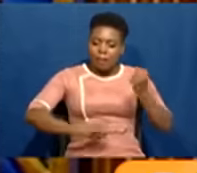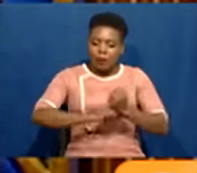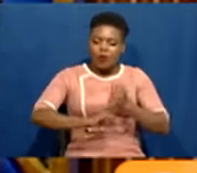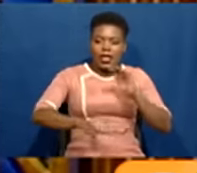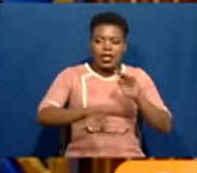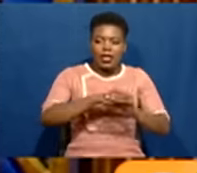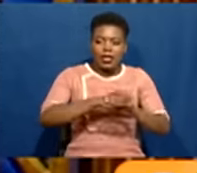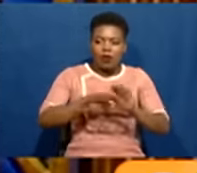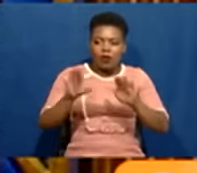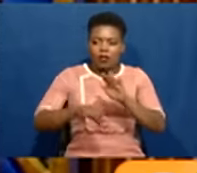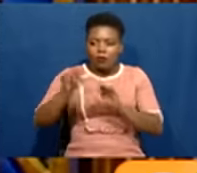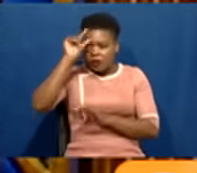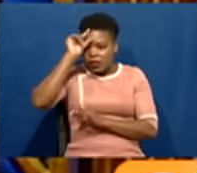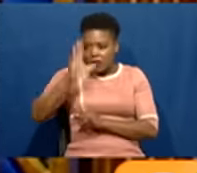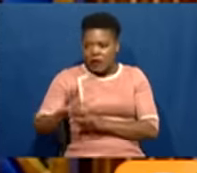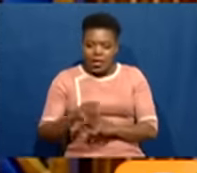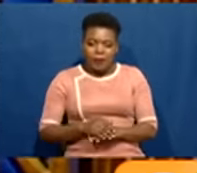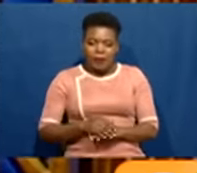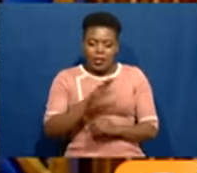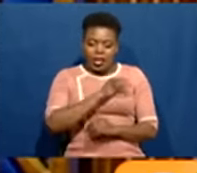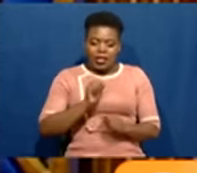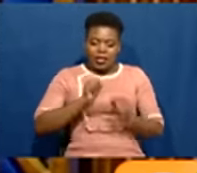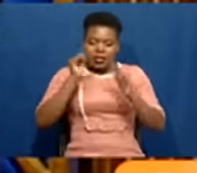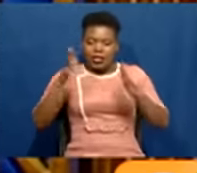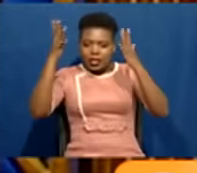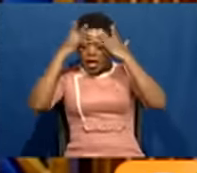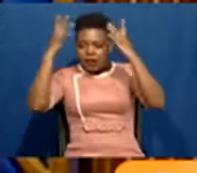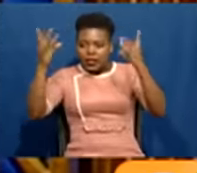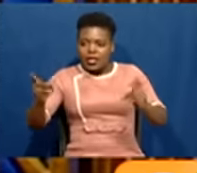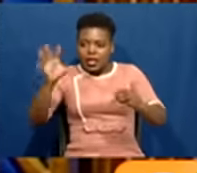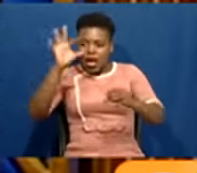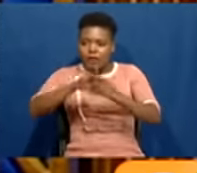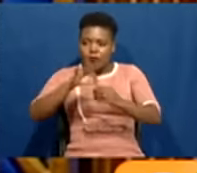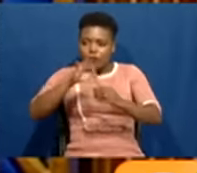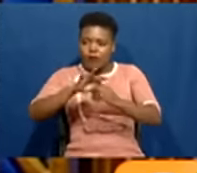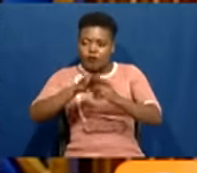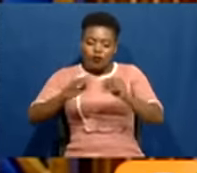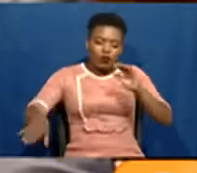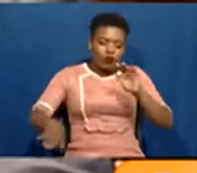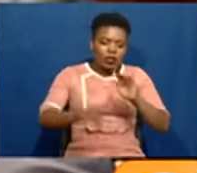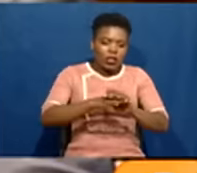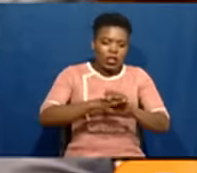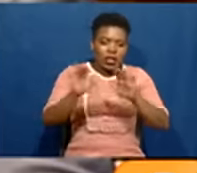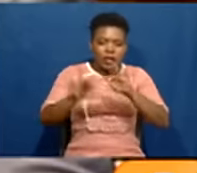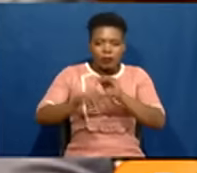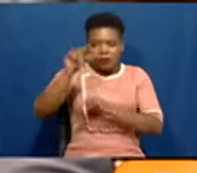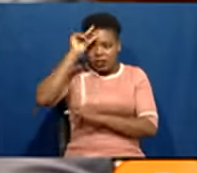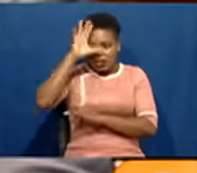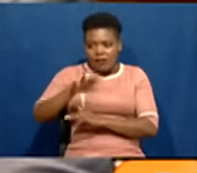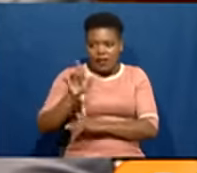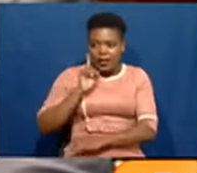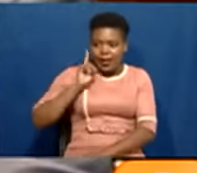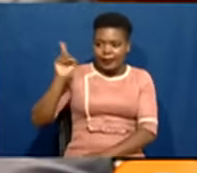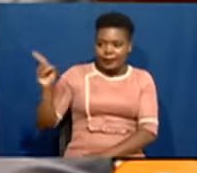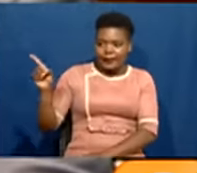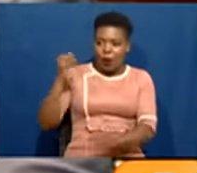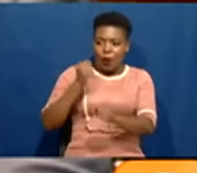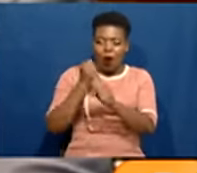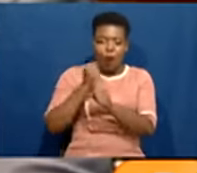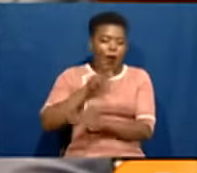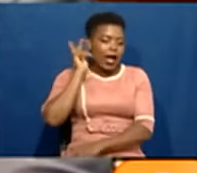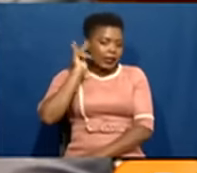Senate has resolved to remove from office by impeachment Honorable Dr. Robert Monda, the Deputy Governor of Kisii